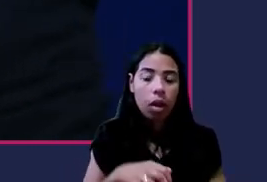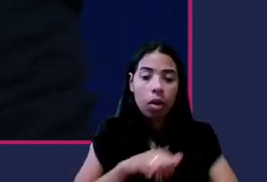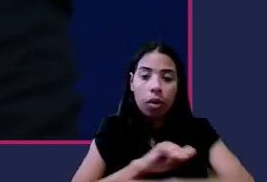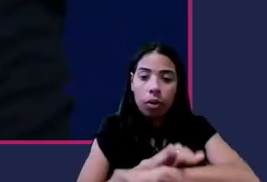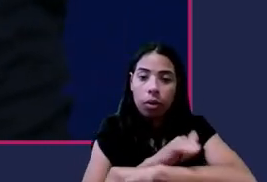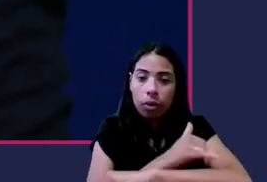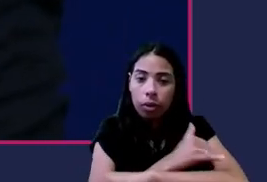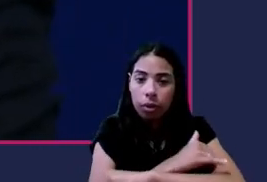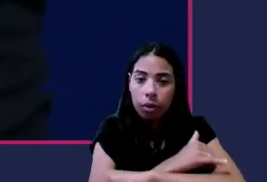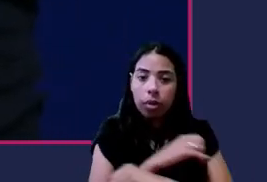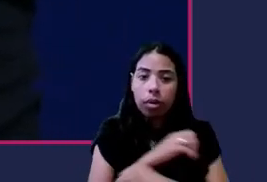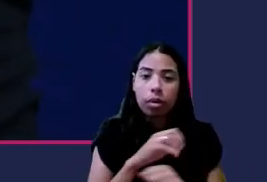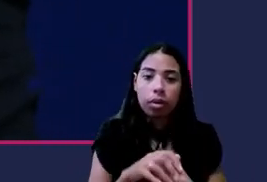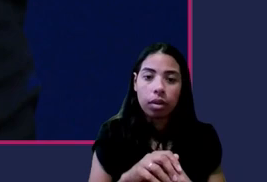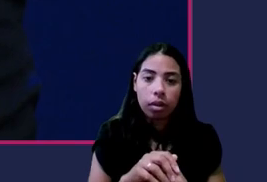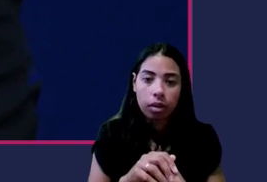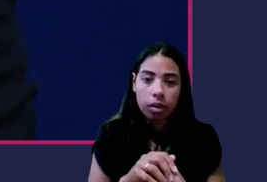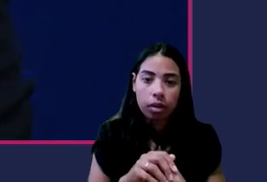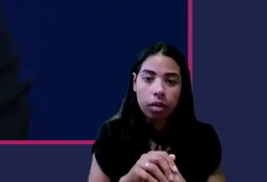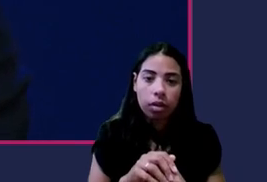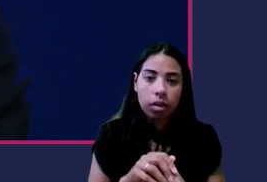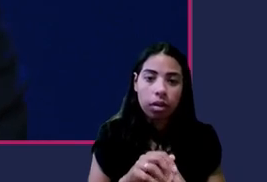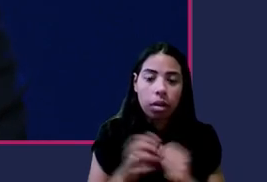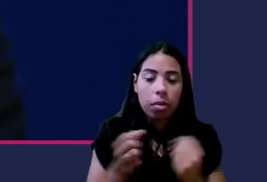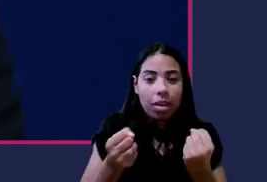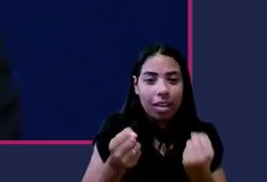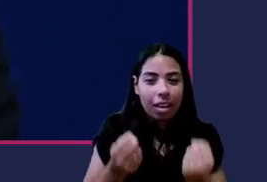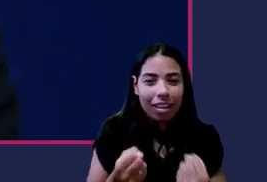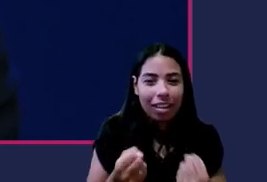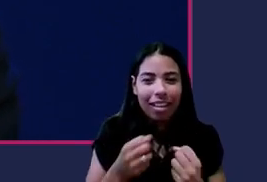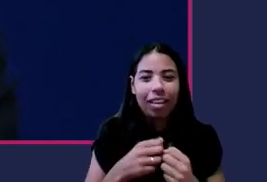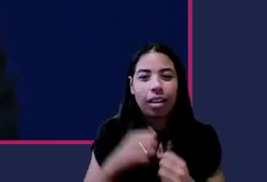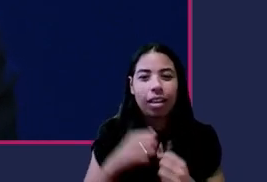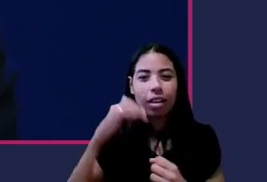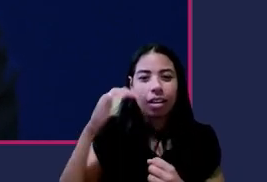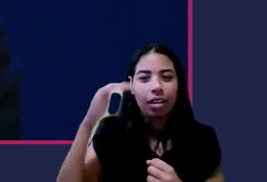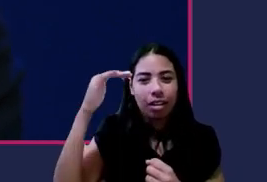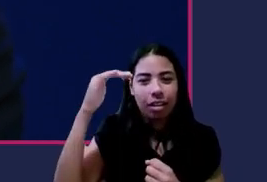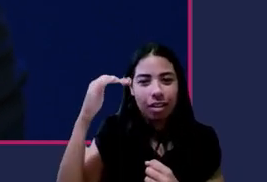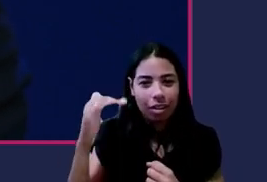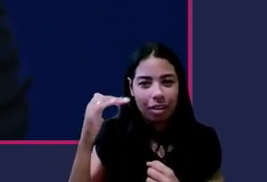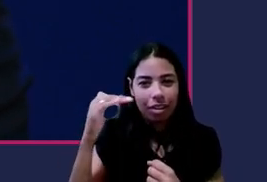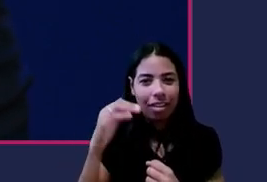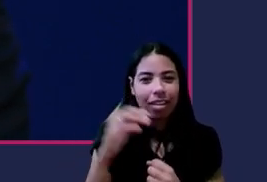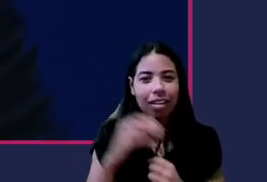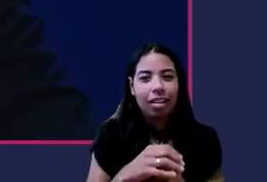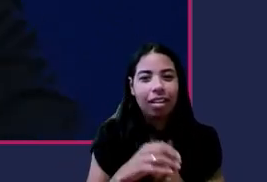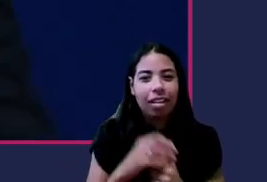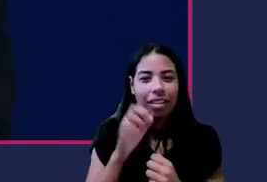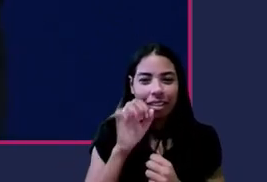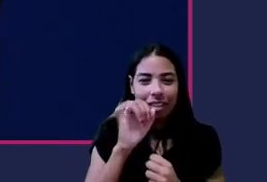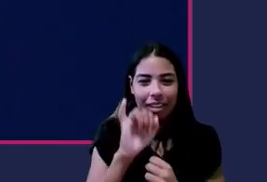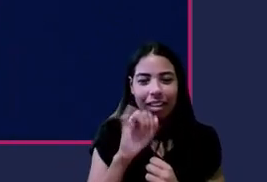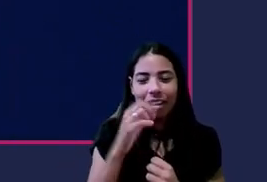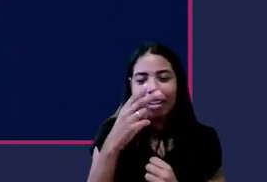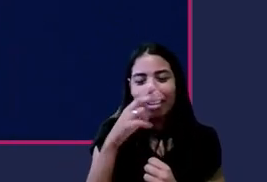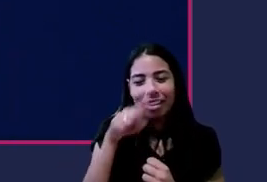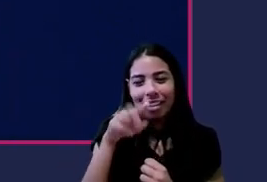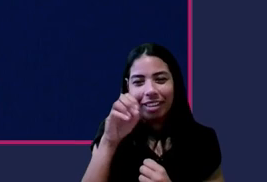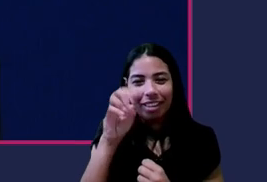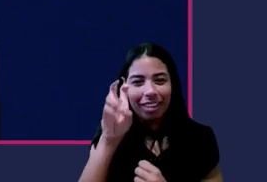1.85 meters. I'm a heavy man. I discovered I'm not fat, I'm heavy. If I were